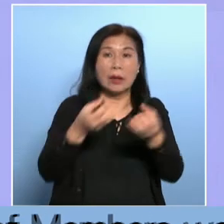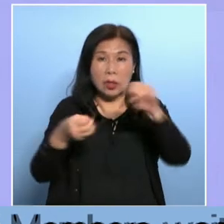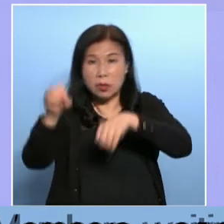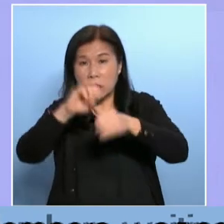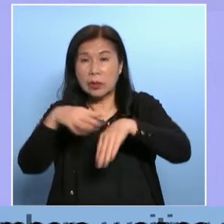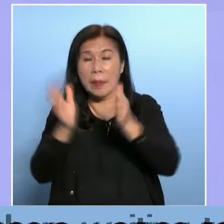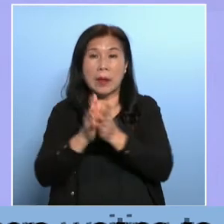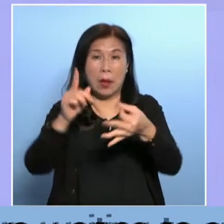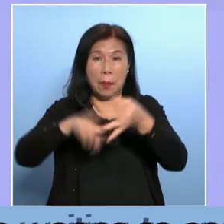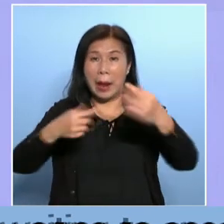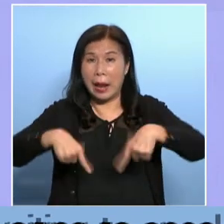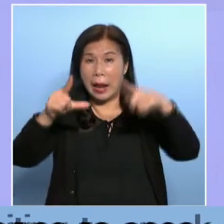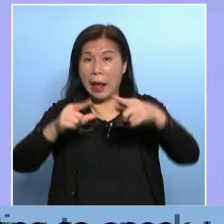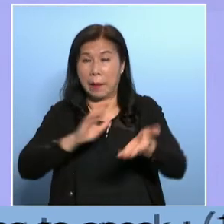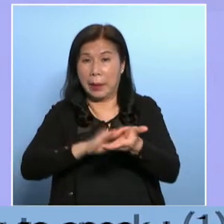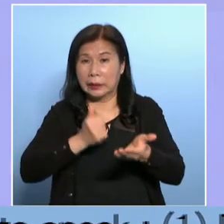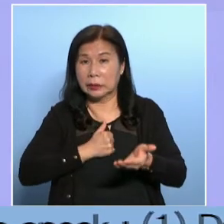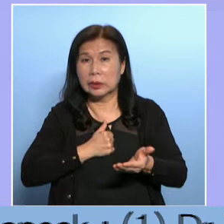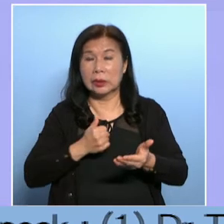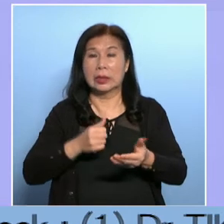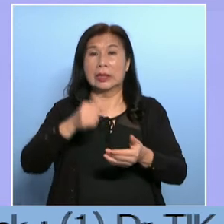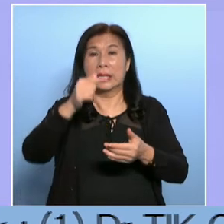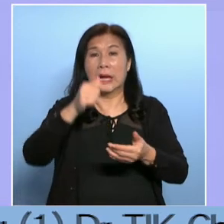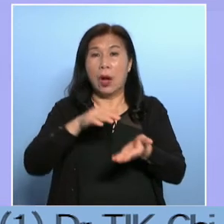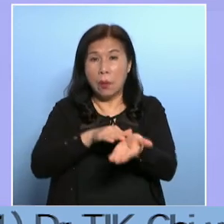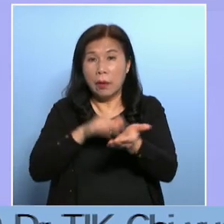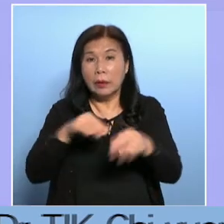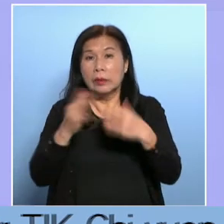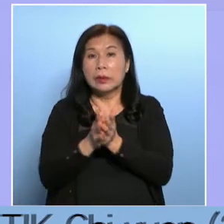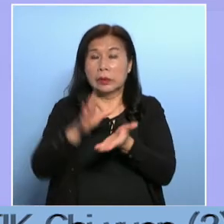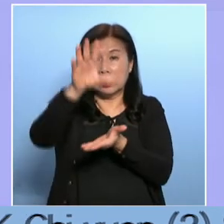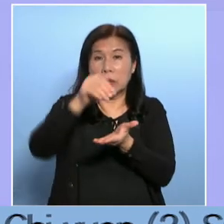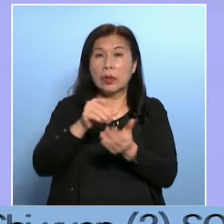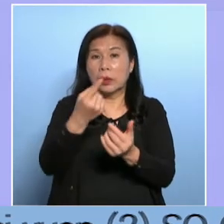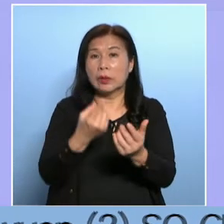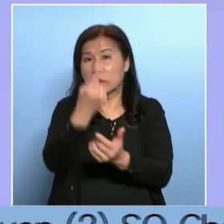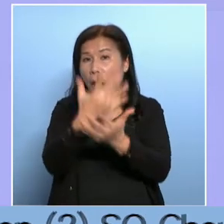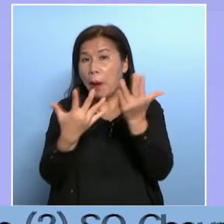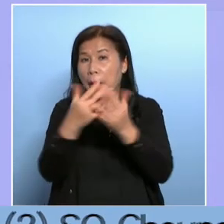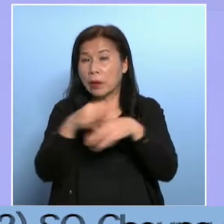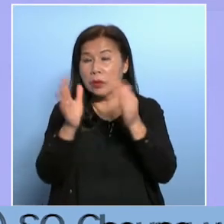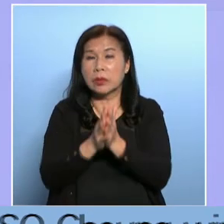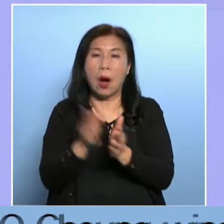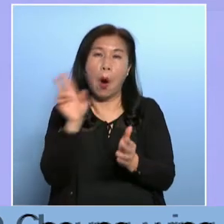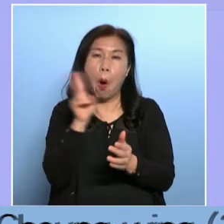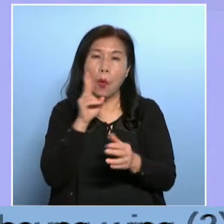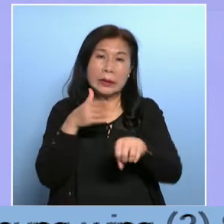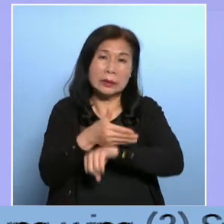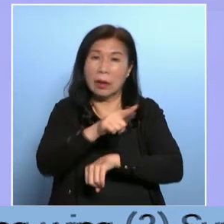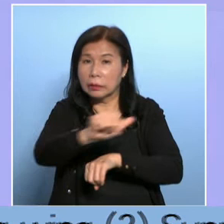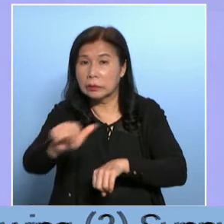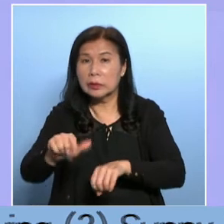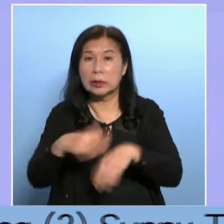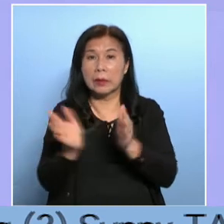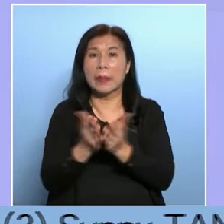big data, like Dr. David Lam said. Our healthcare system, use of big data is far